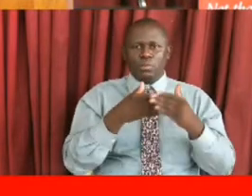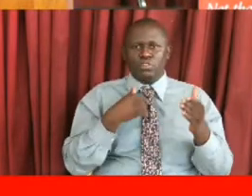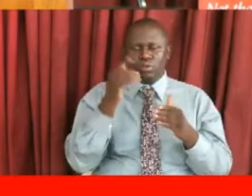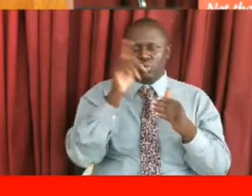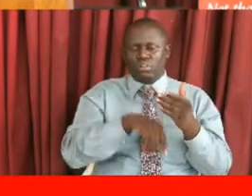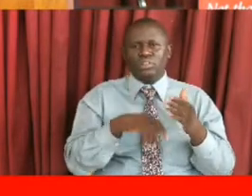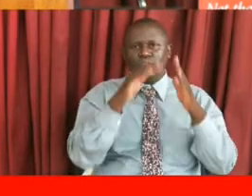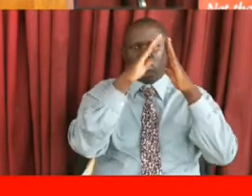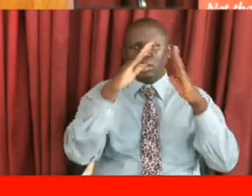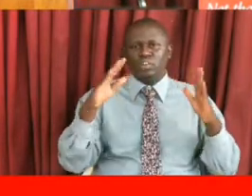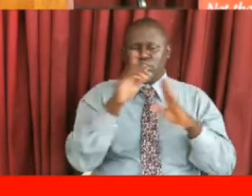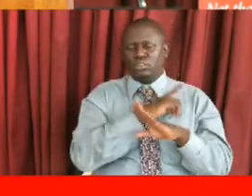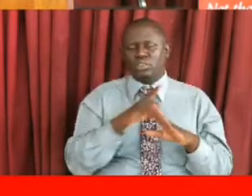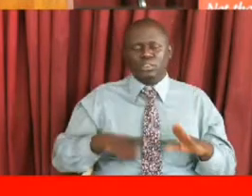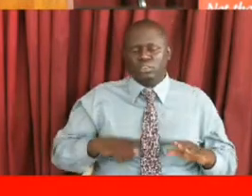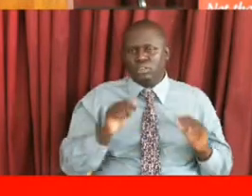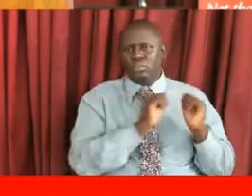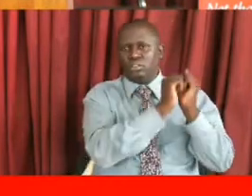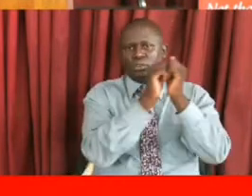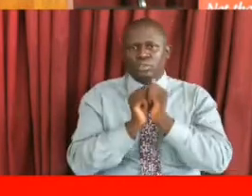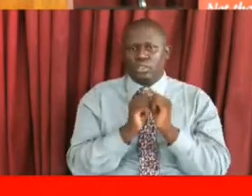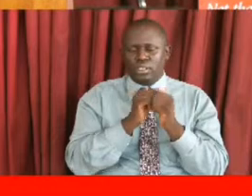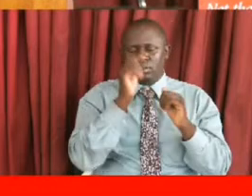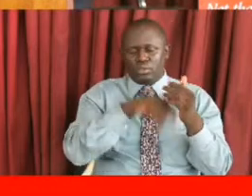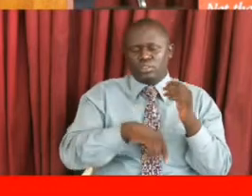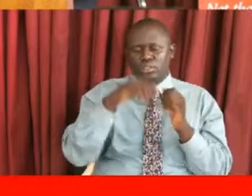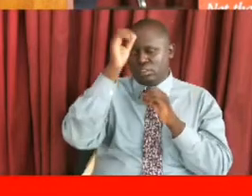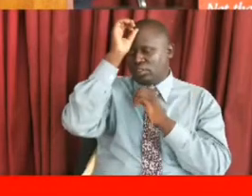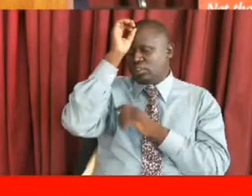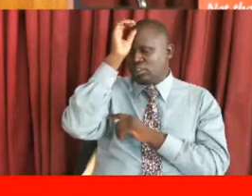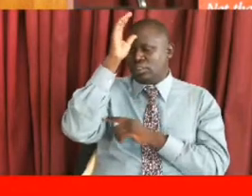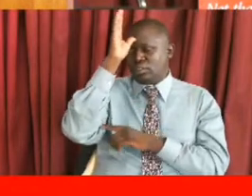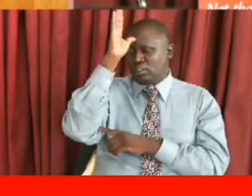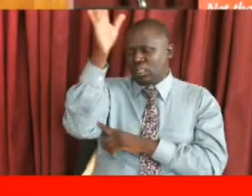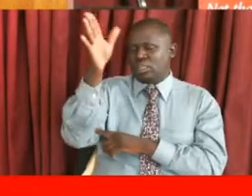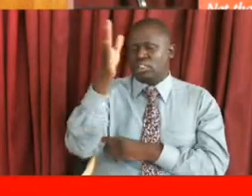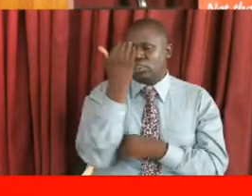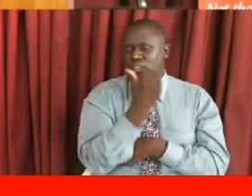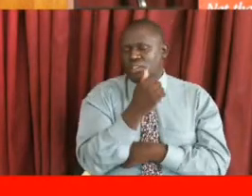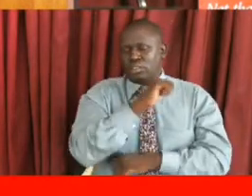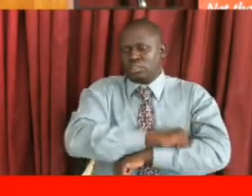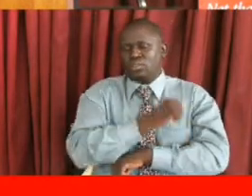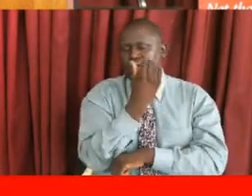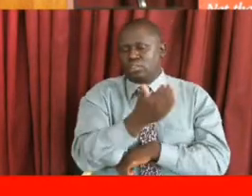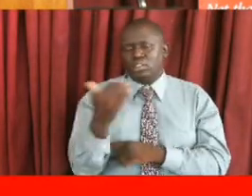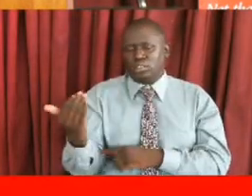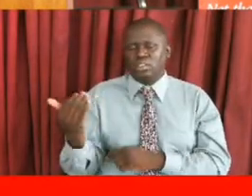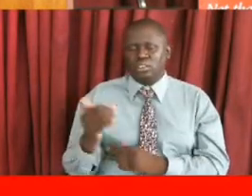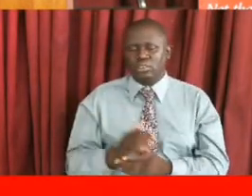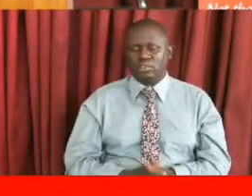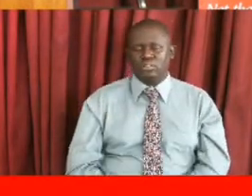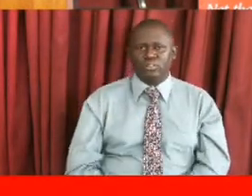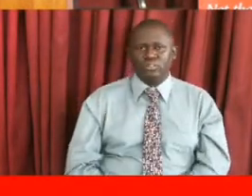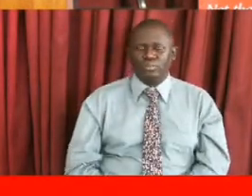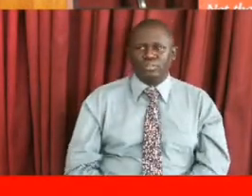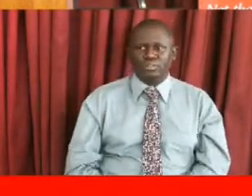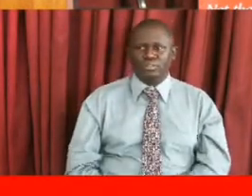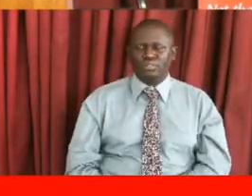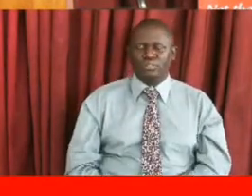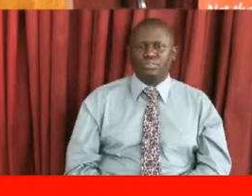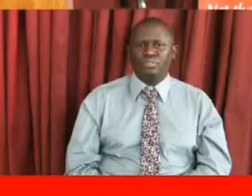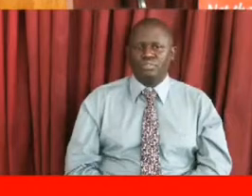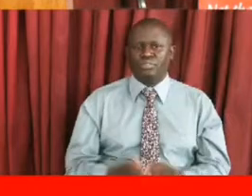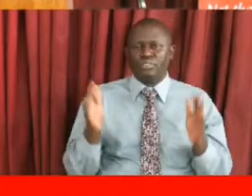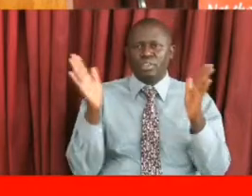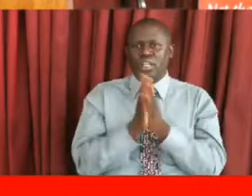together with Sunday school children and all of you and the king